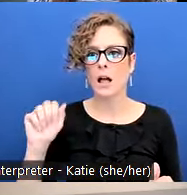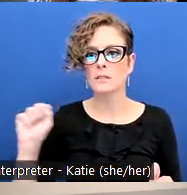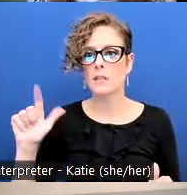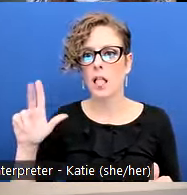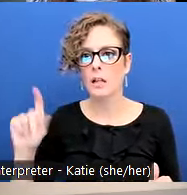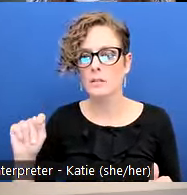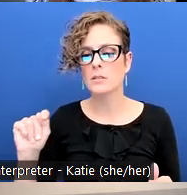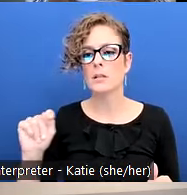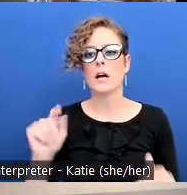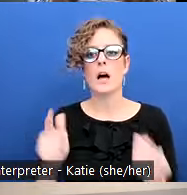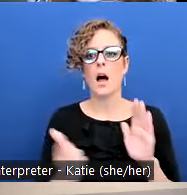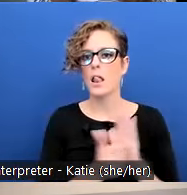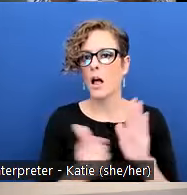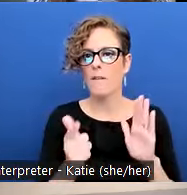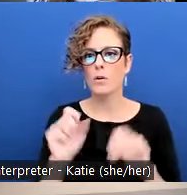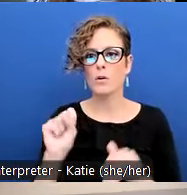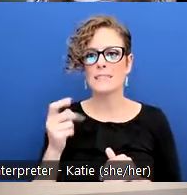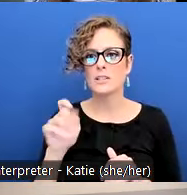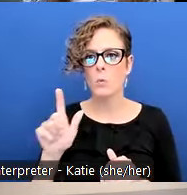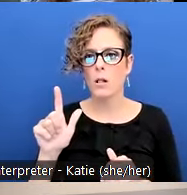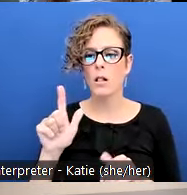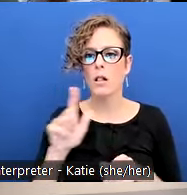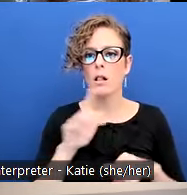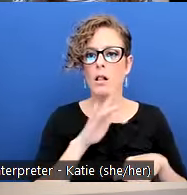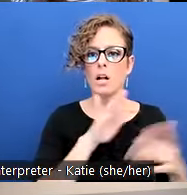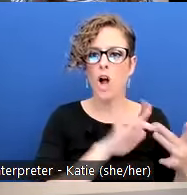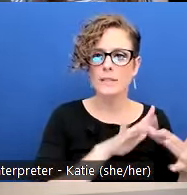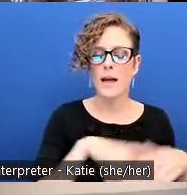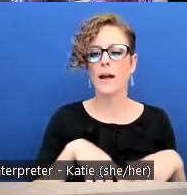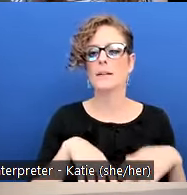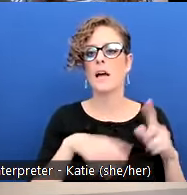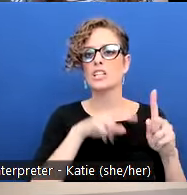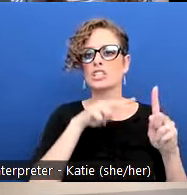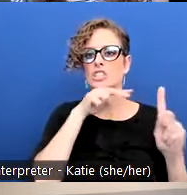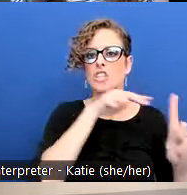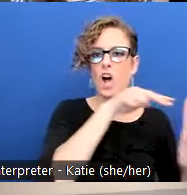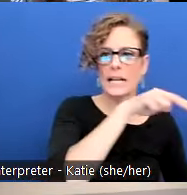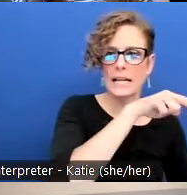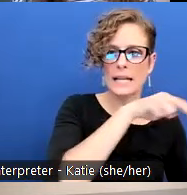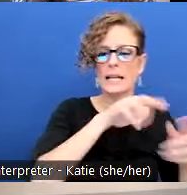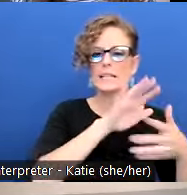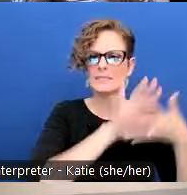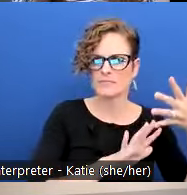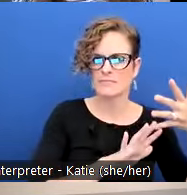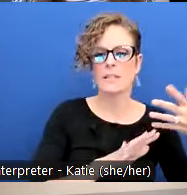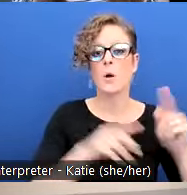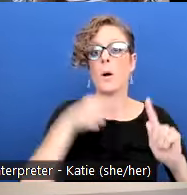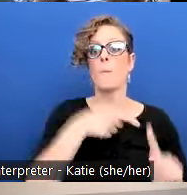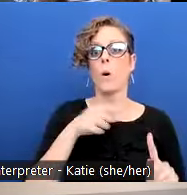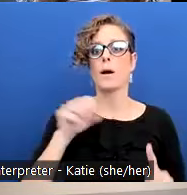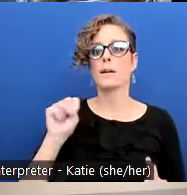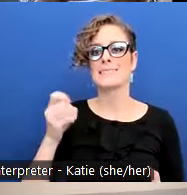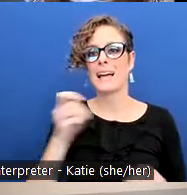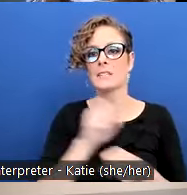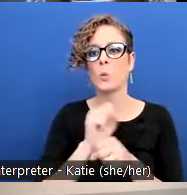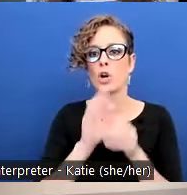sexual contact, human trafficking, stalking, etc. So the intention here is just to make it so that sex workers can actually still access